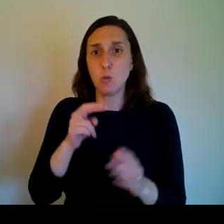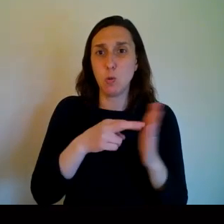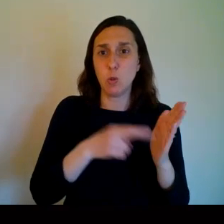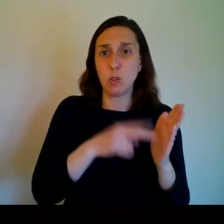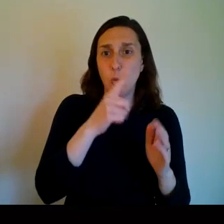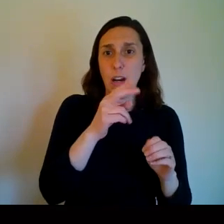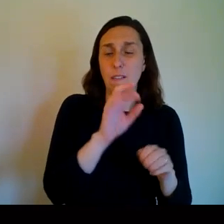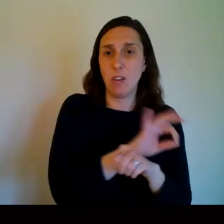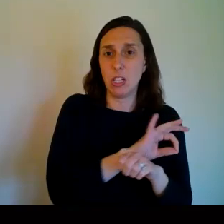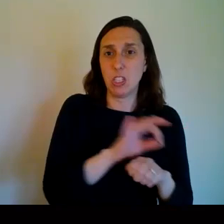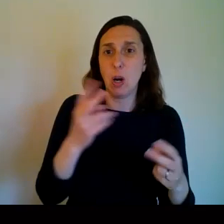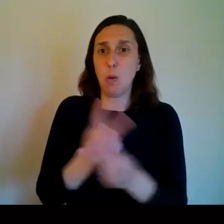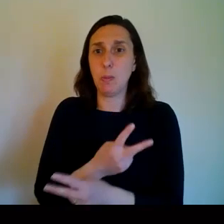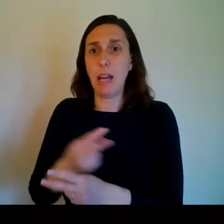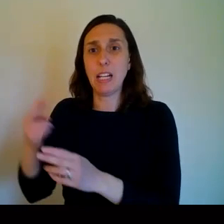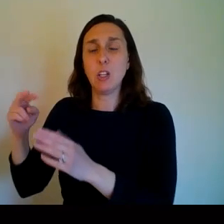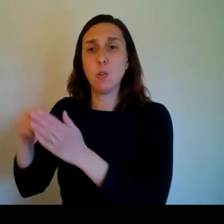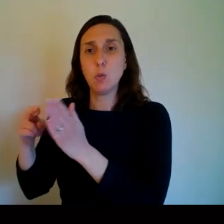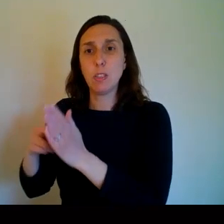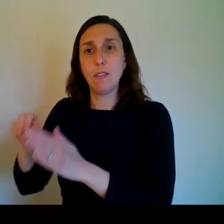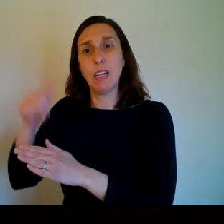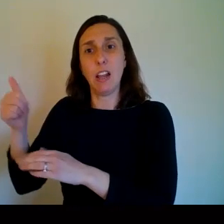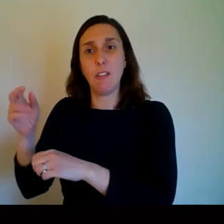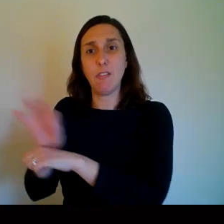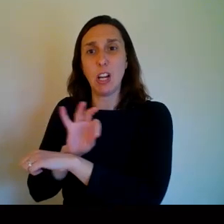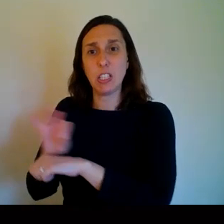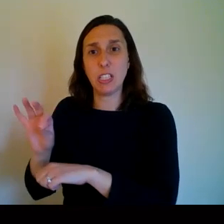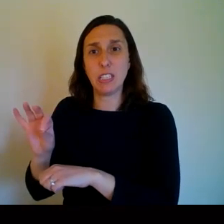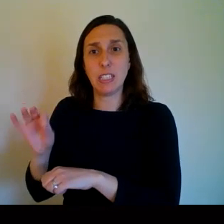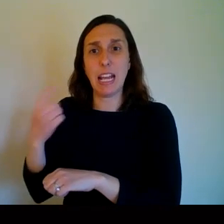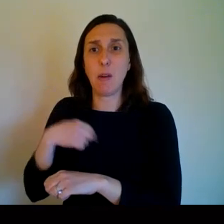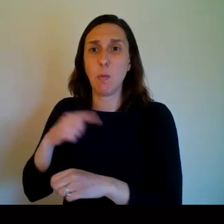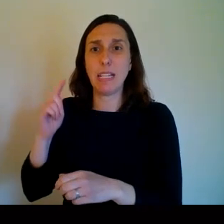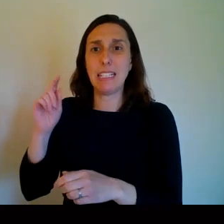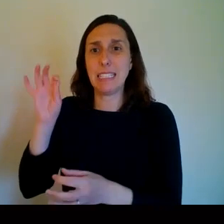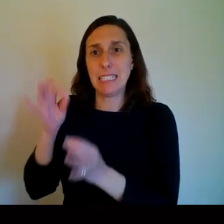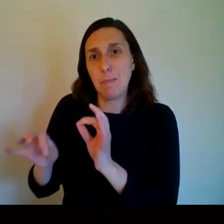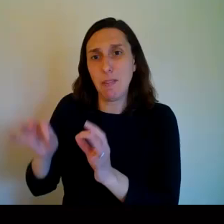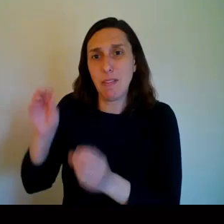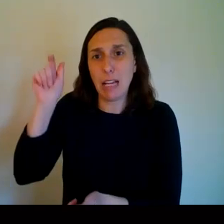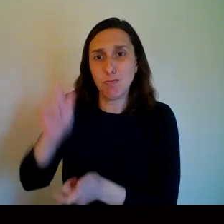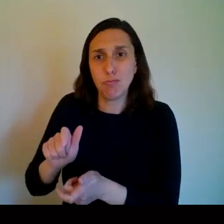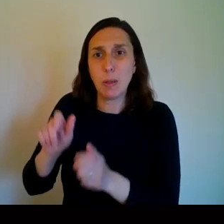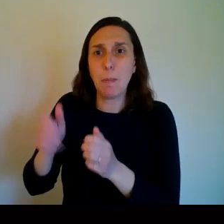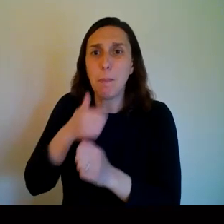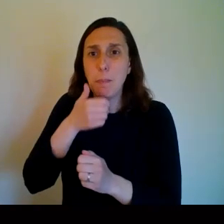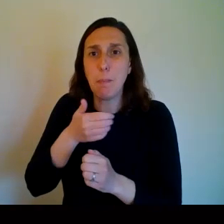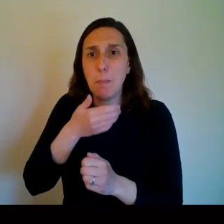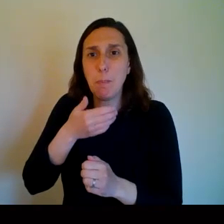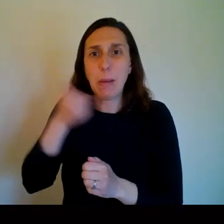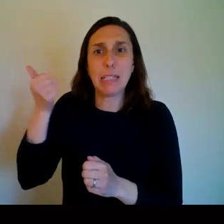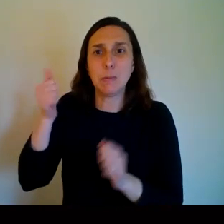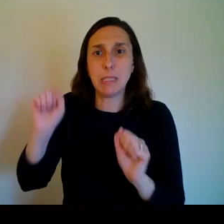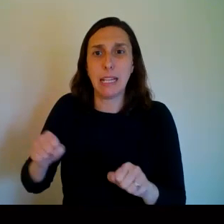function are multiplied by the rules of another function, and we simplify to the best we can. And the same with division.